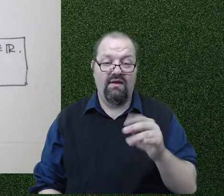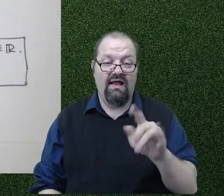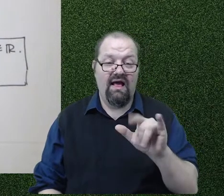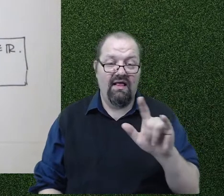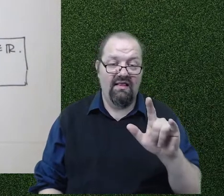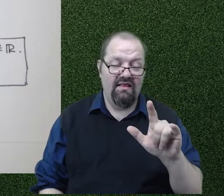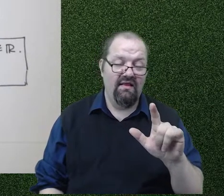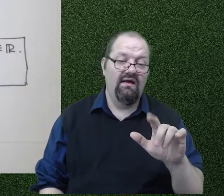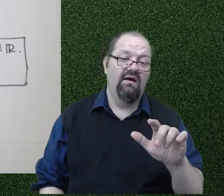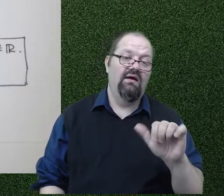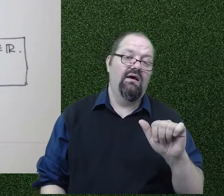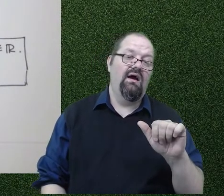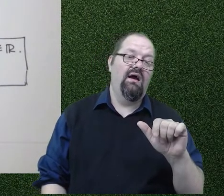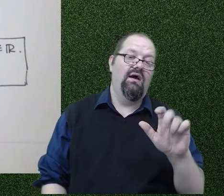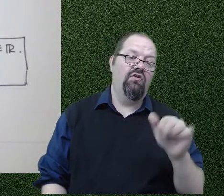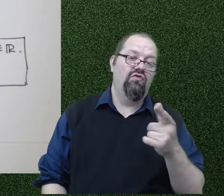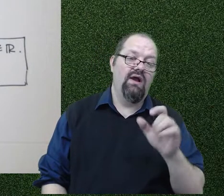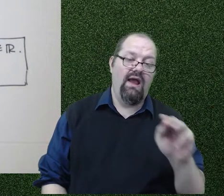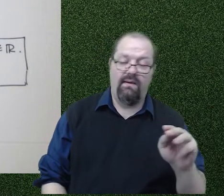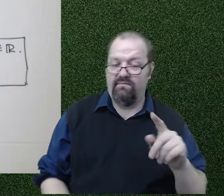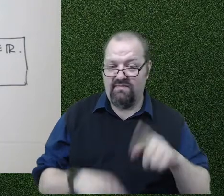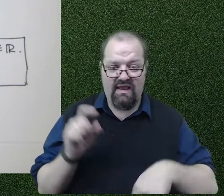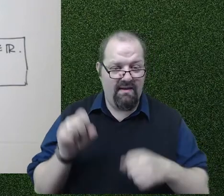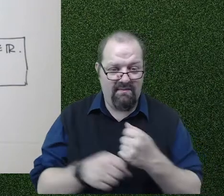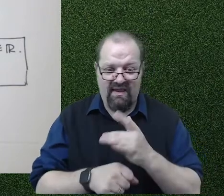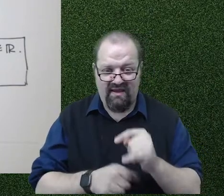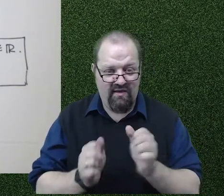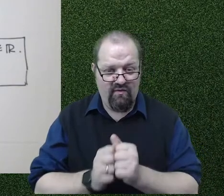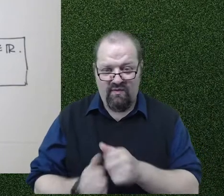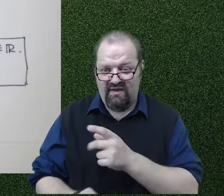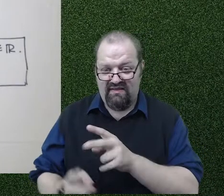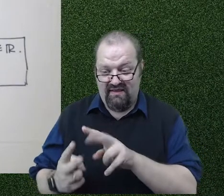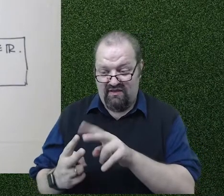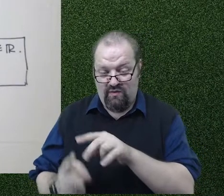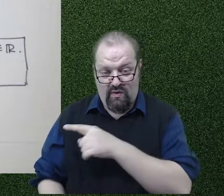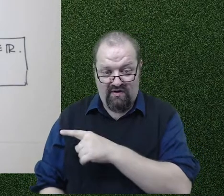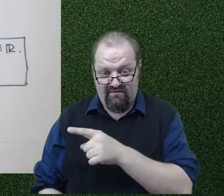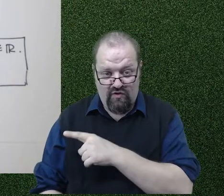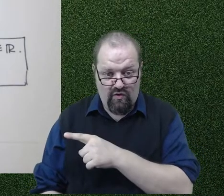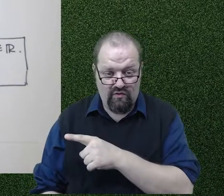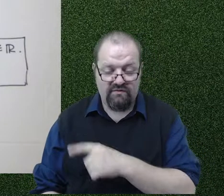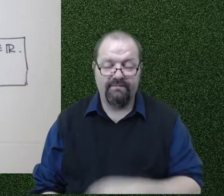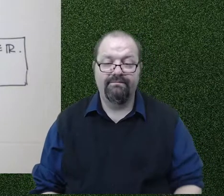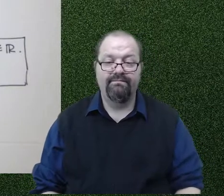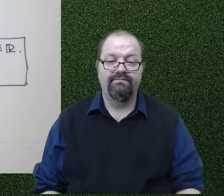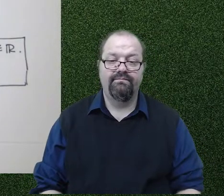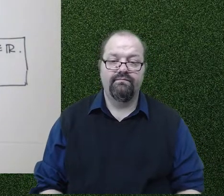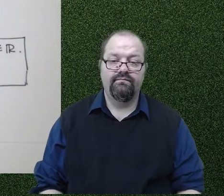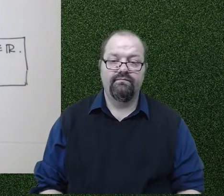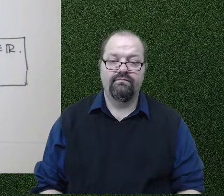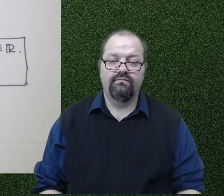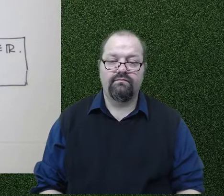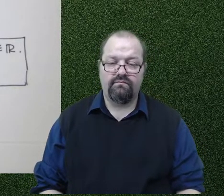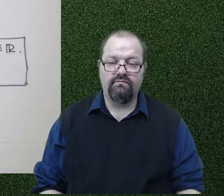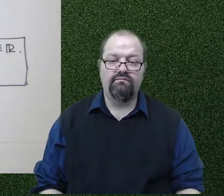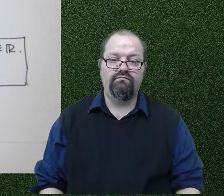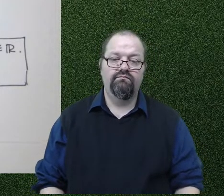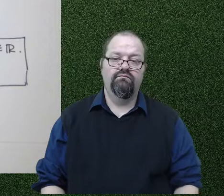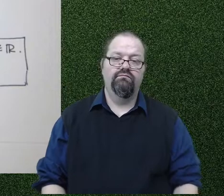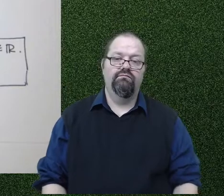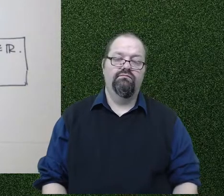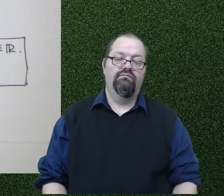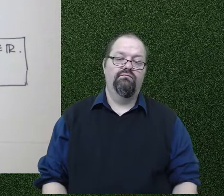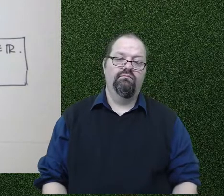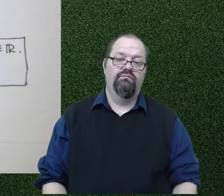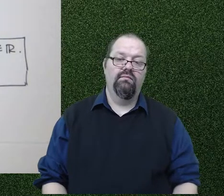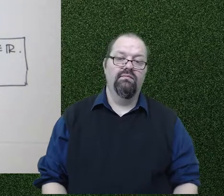that. So this area of the parallelogram is 0. Also, I can just plug in these values for theta and